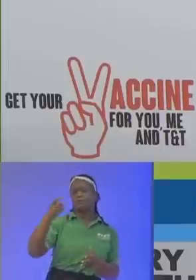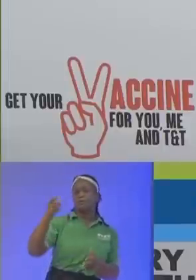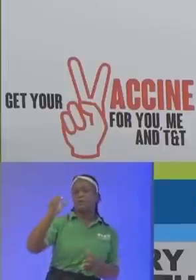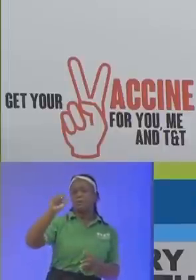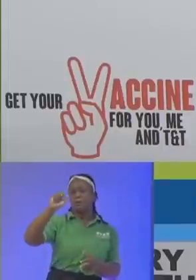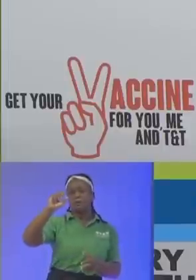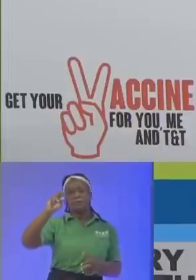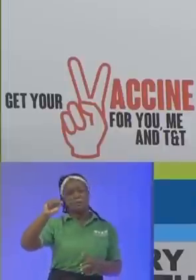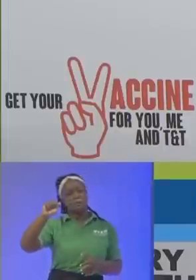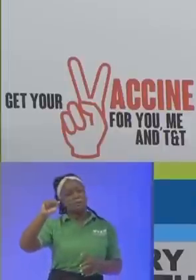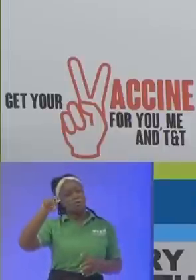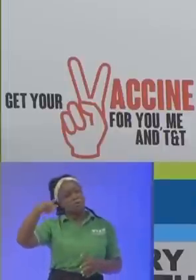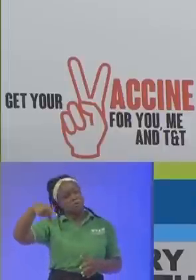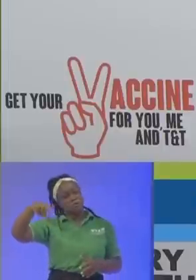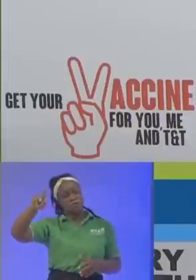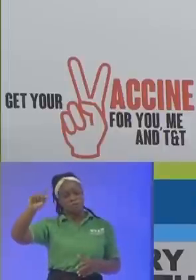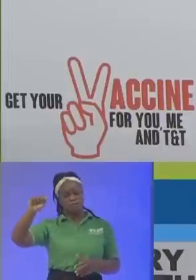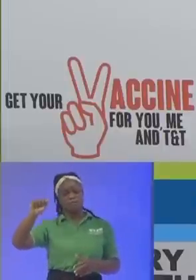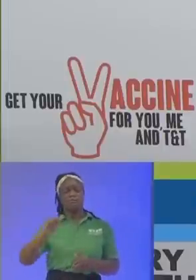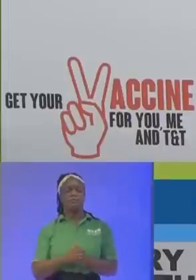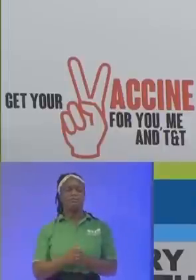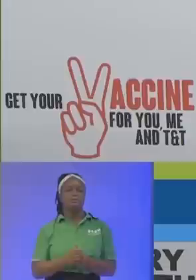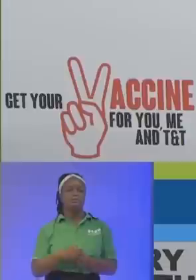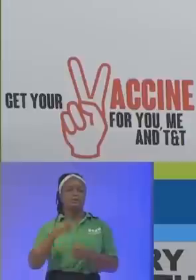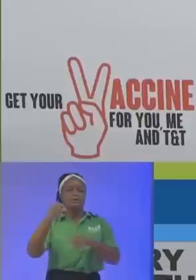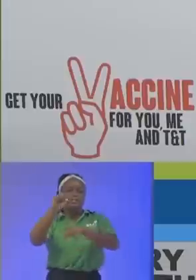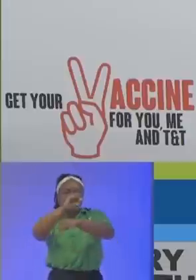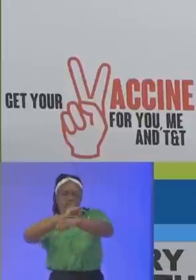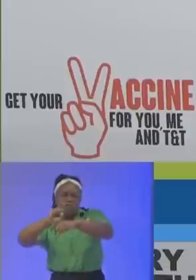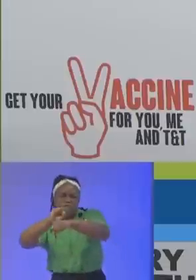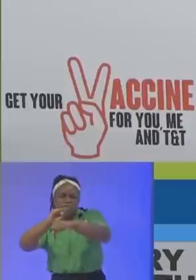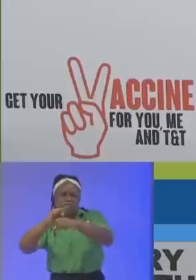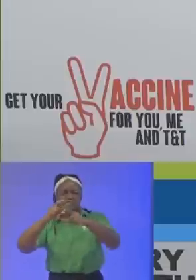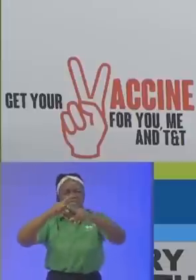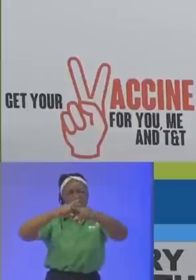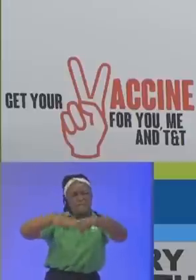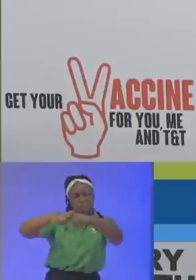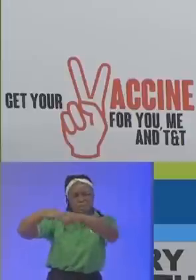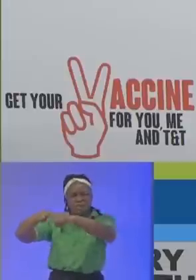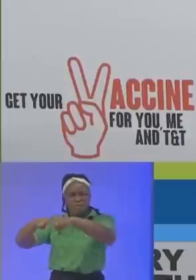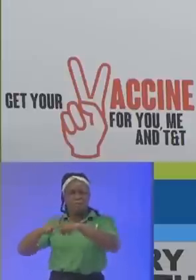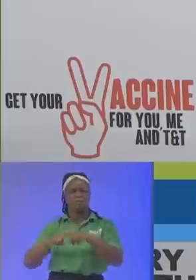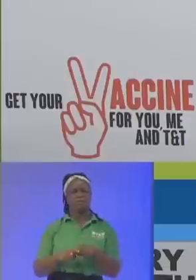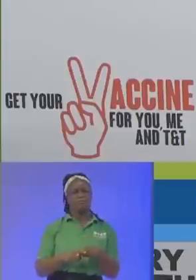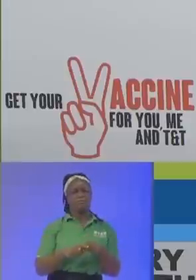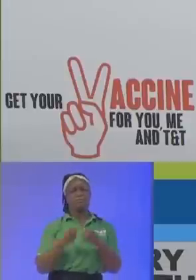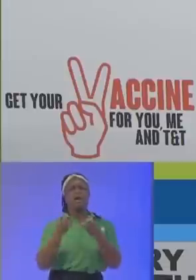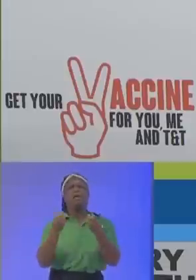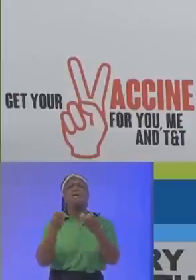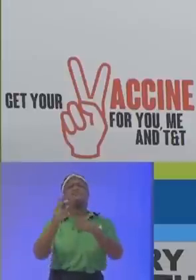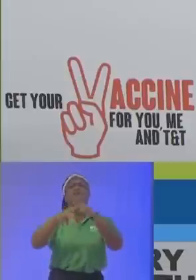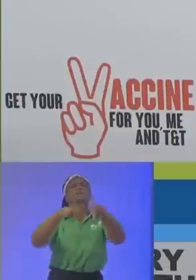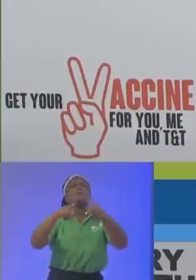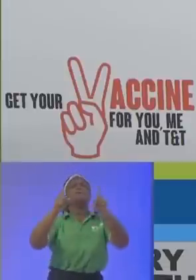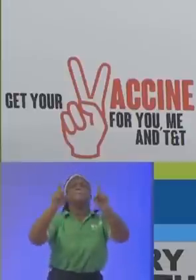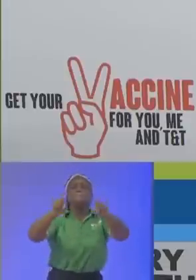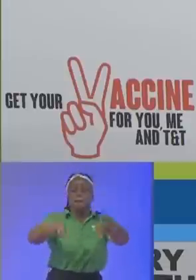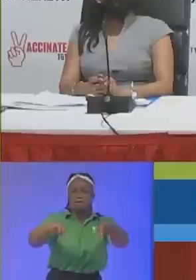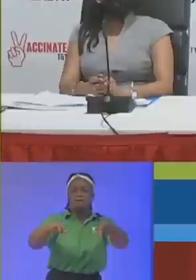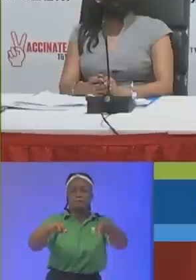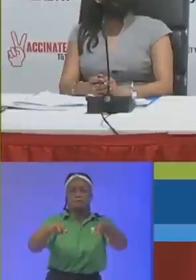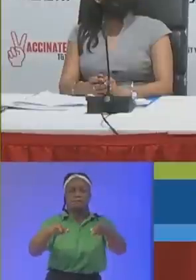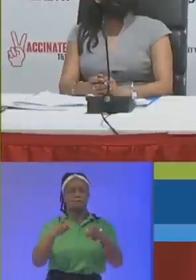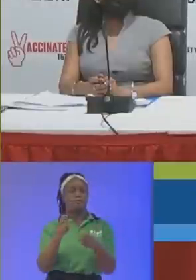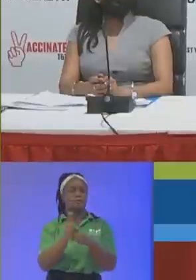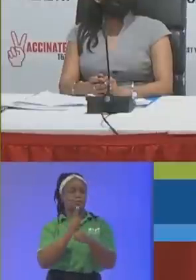It's basically a variable system, and it's based on supply, demand, and other trends. Thank you very much.